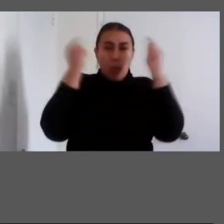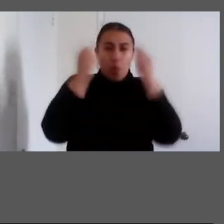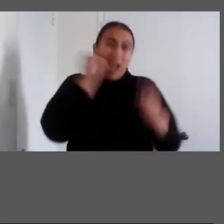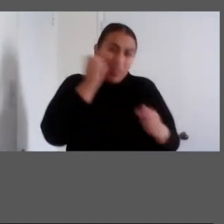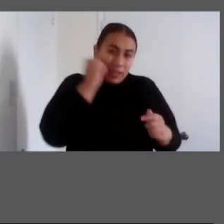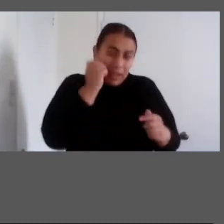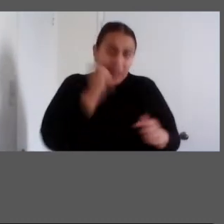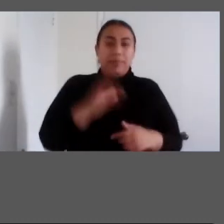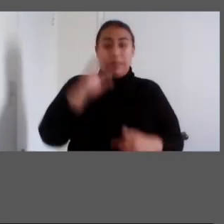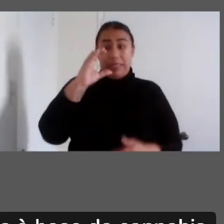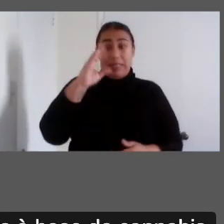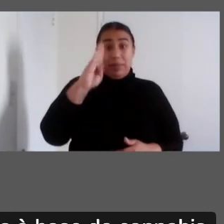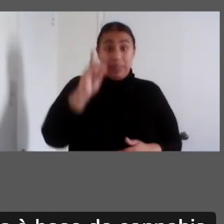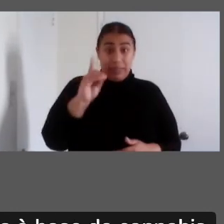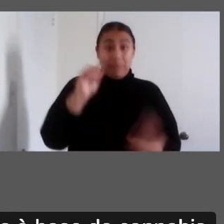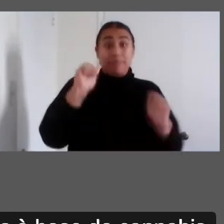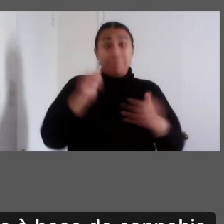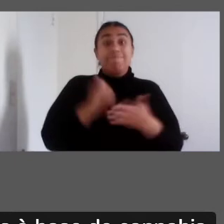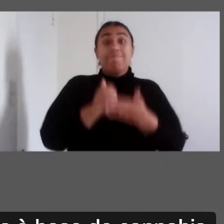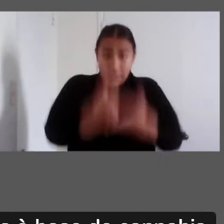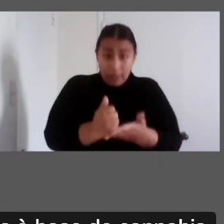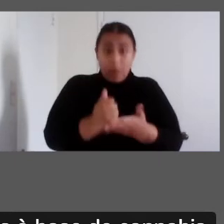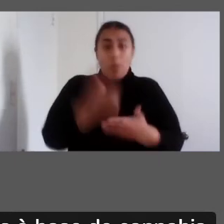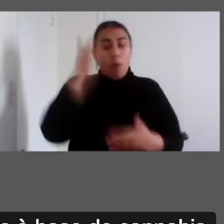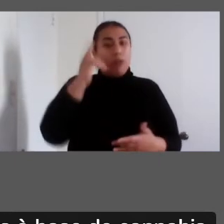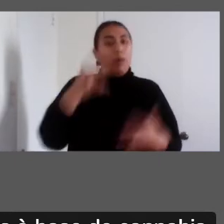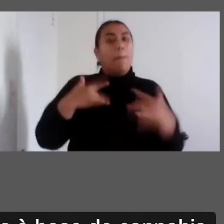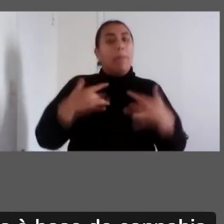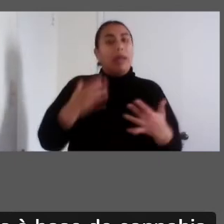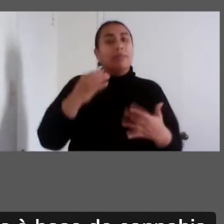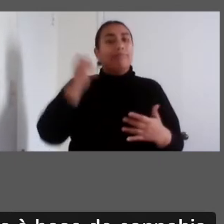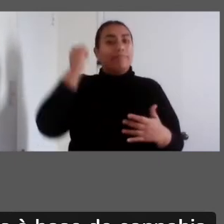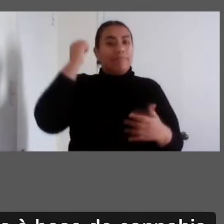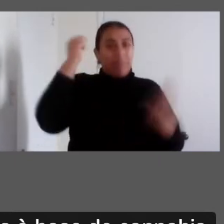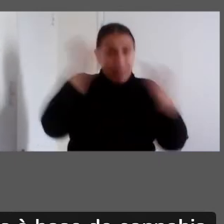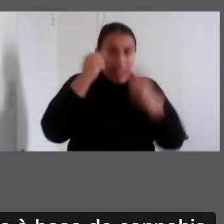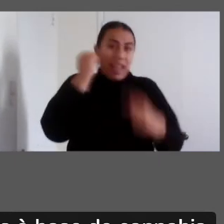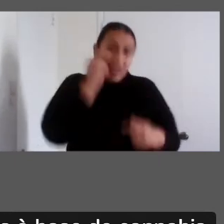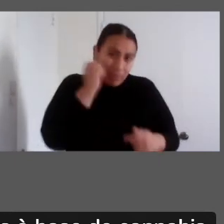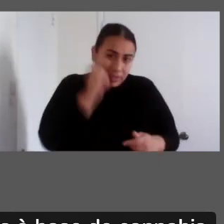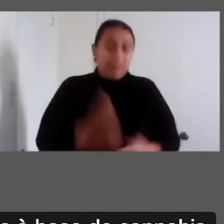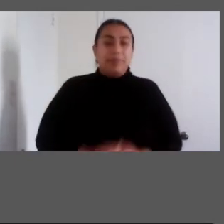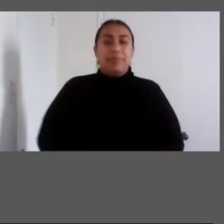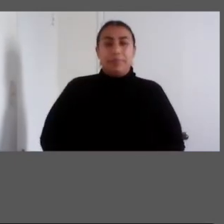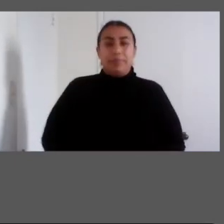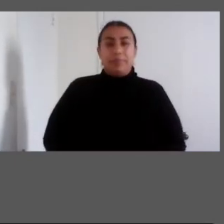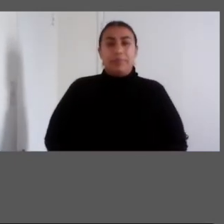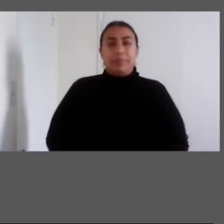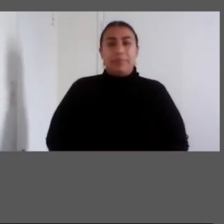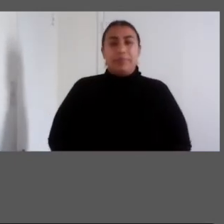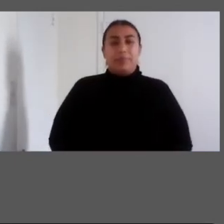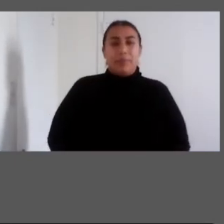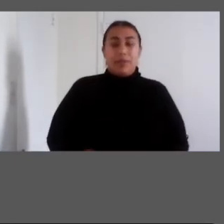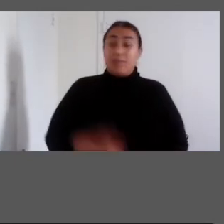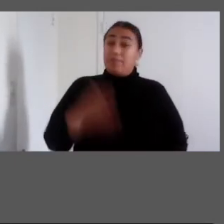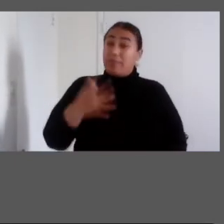chronic patient. So if we can use CBD or use any cannabis-based medication to bring down the incidence of headaches, we can take them